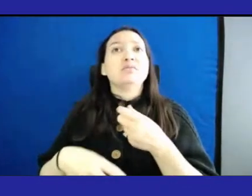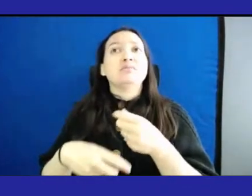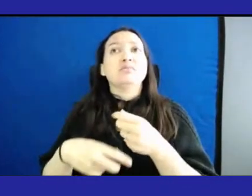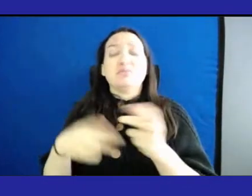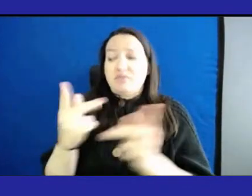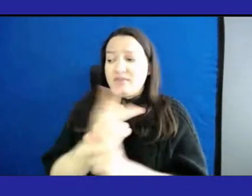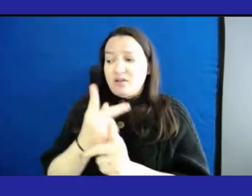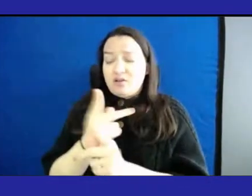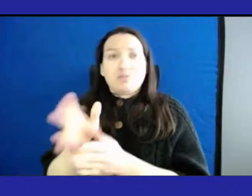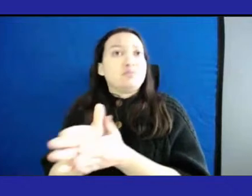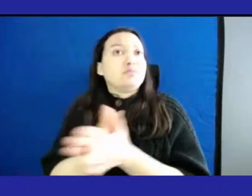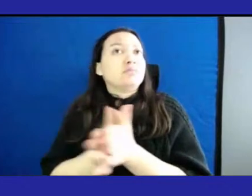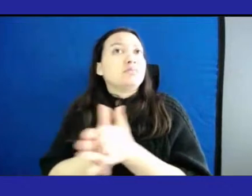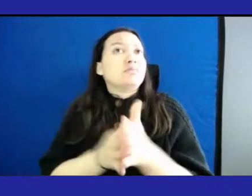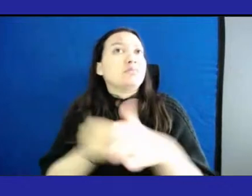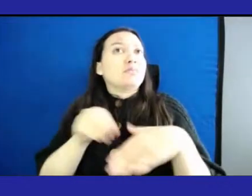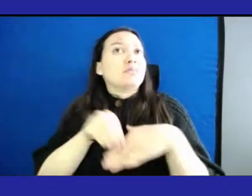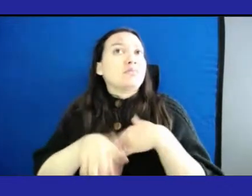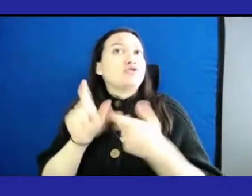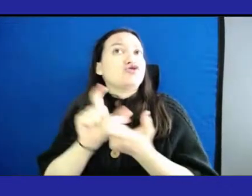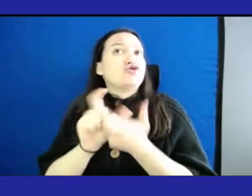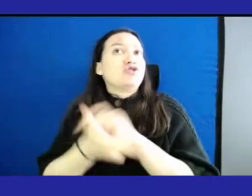the change, right? Yep.